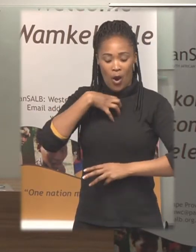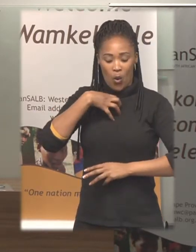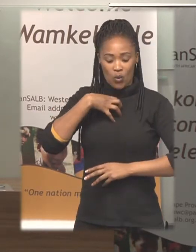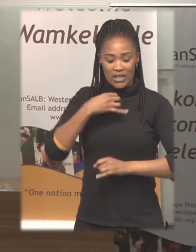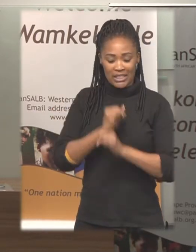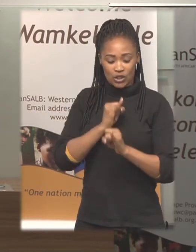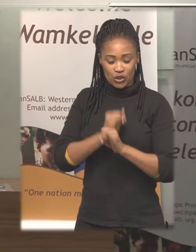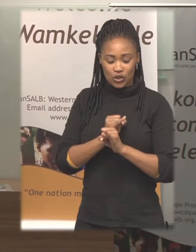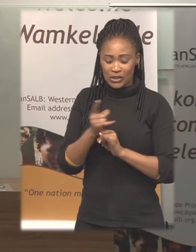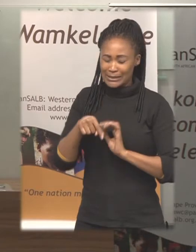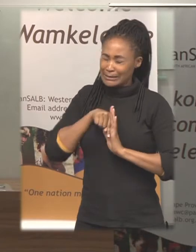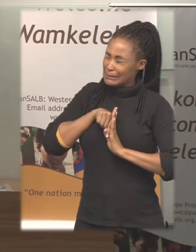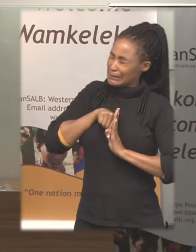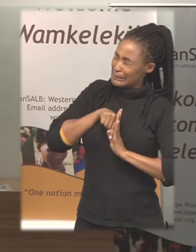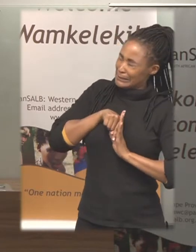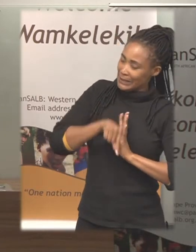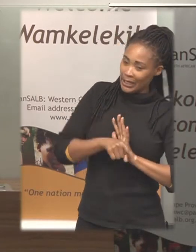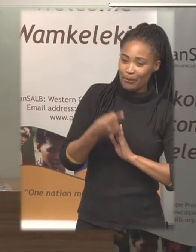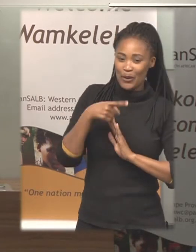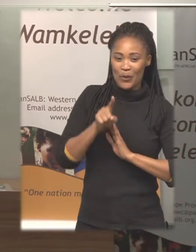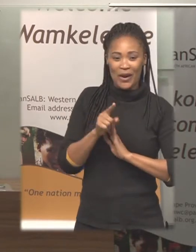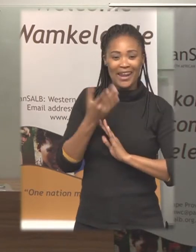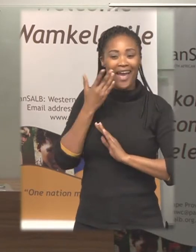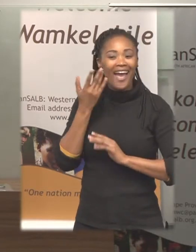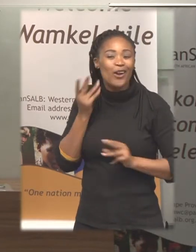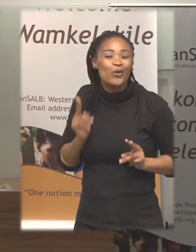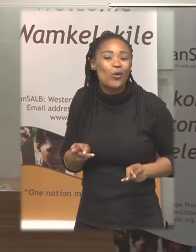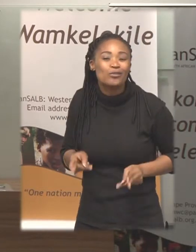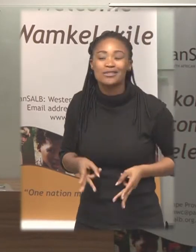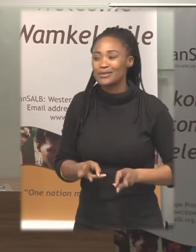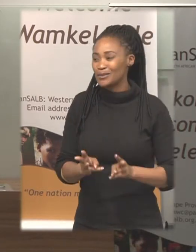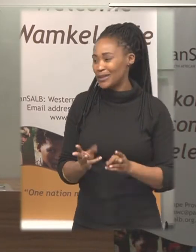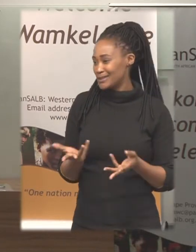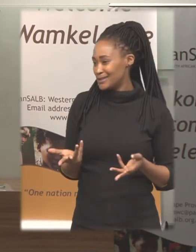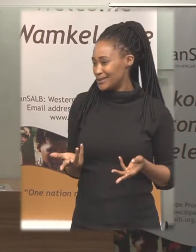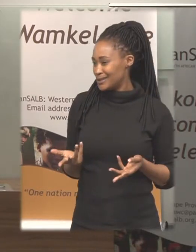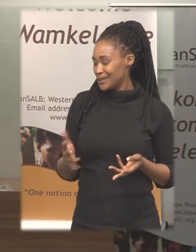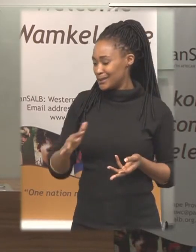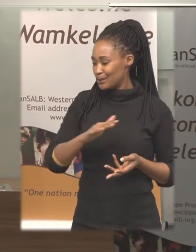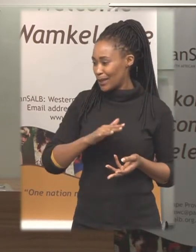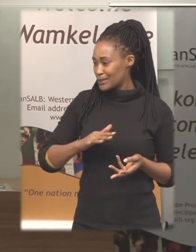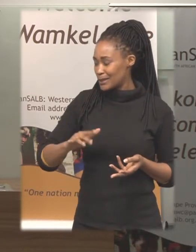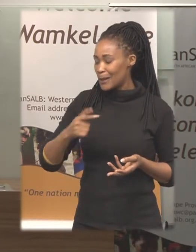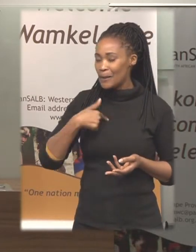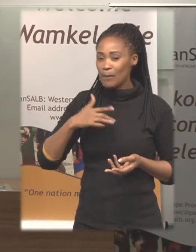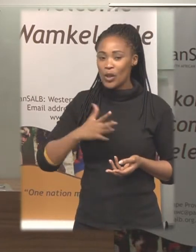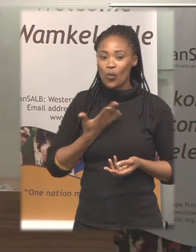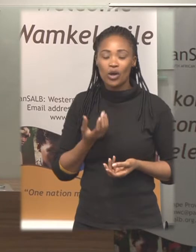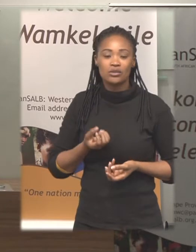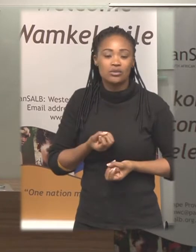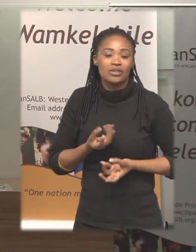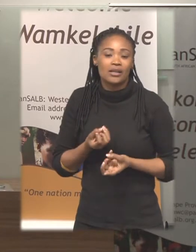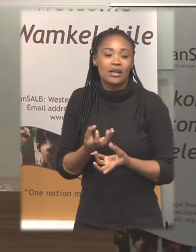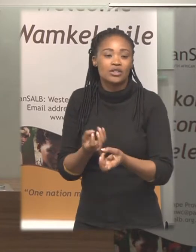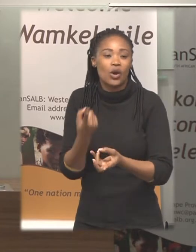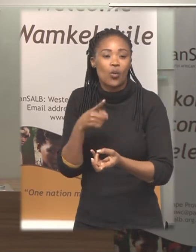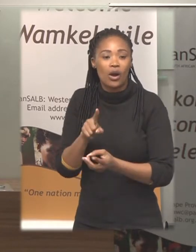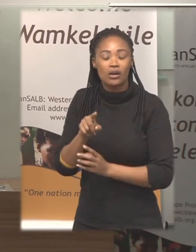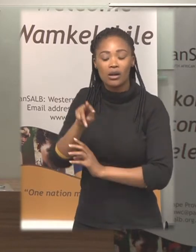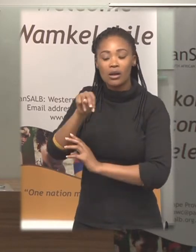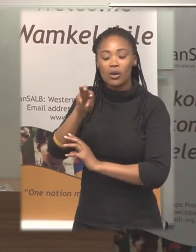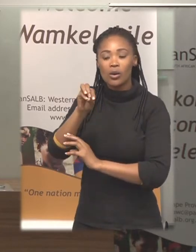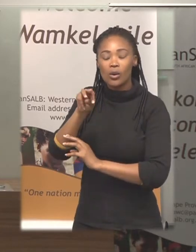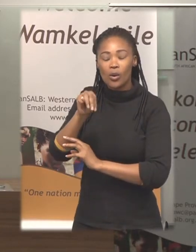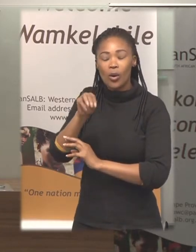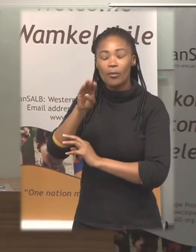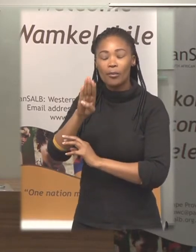Anglo-normative space. And just share with you Noluvuyo Mjoli's perspective from Rhodes